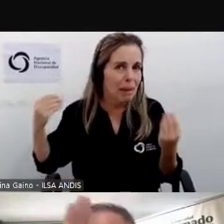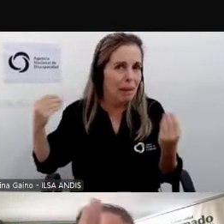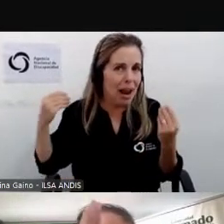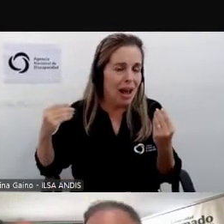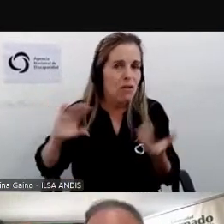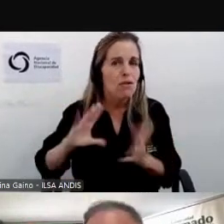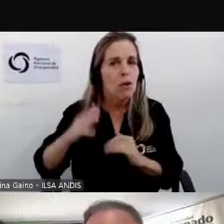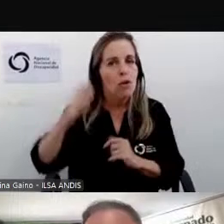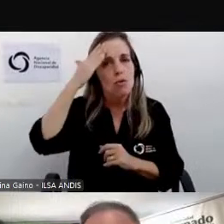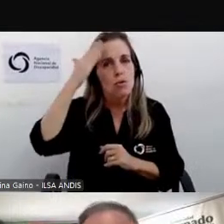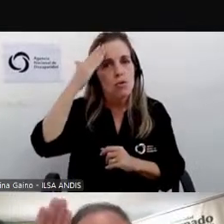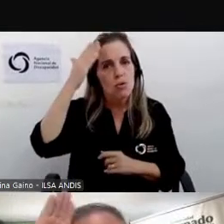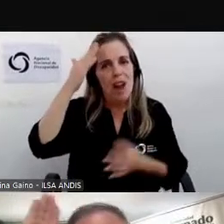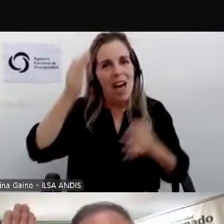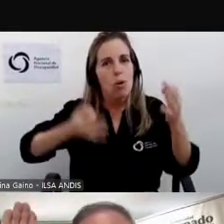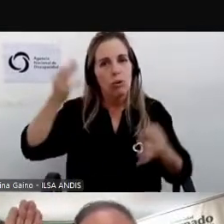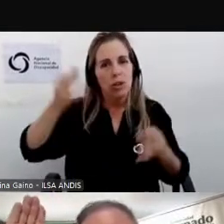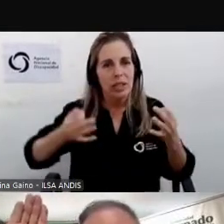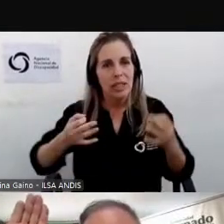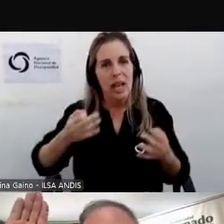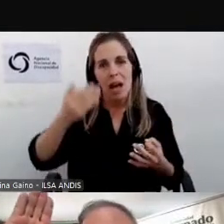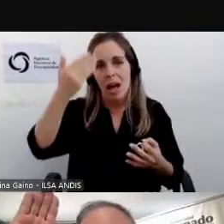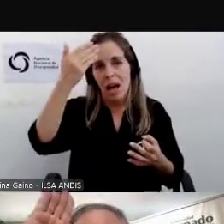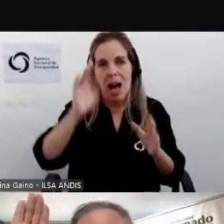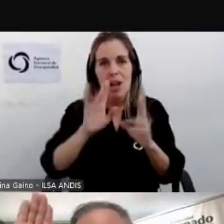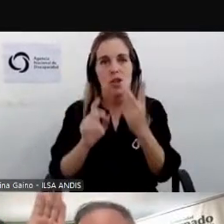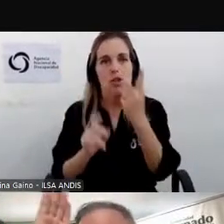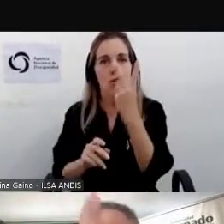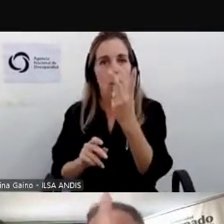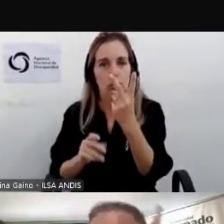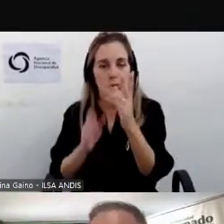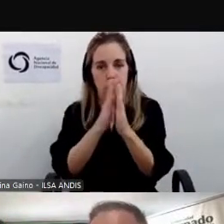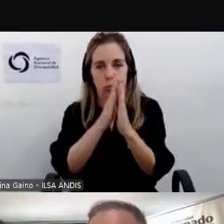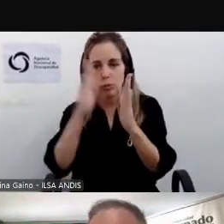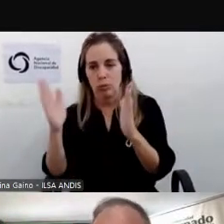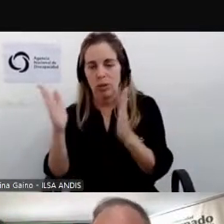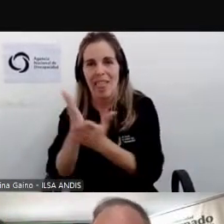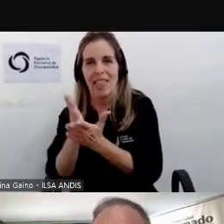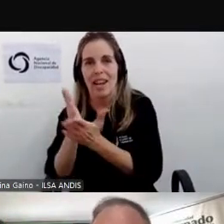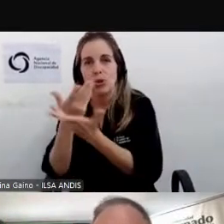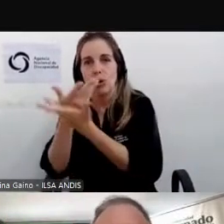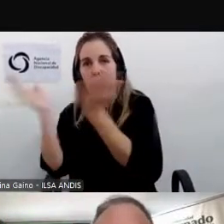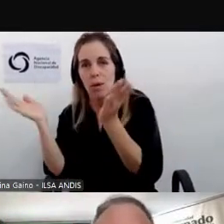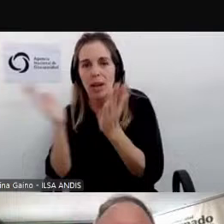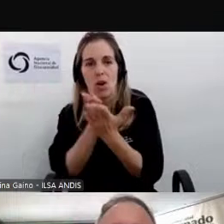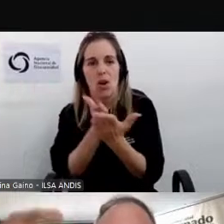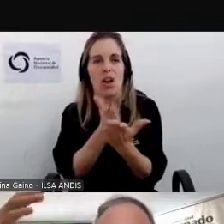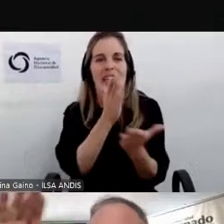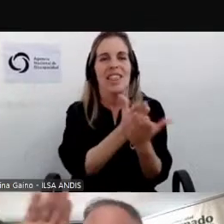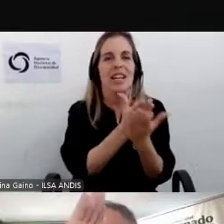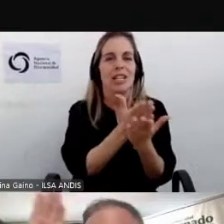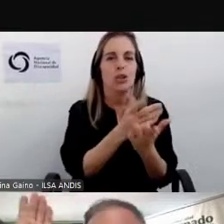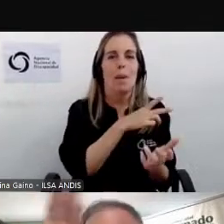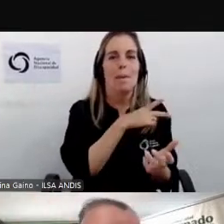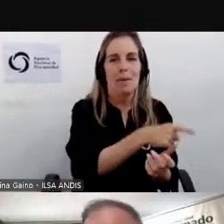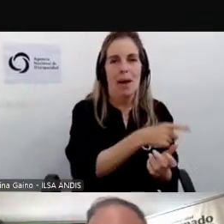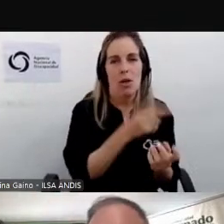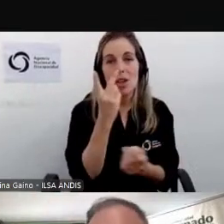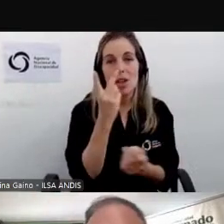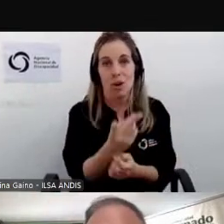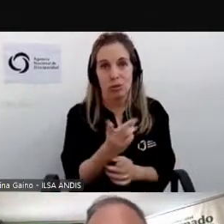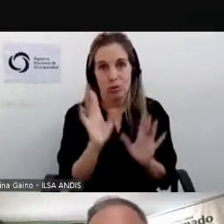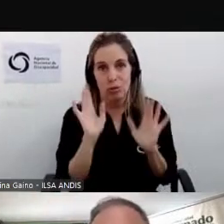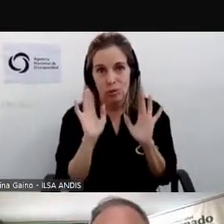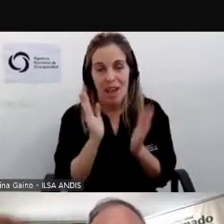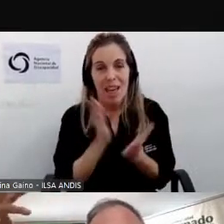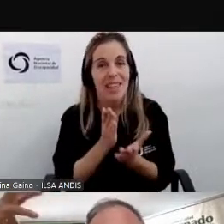rights, because historically, for Western culture, we have like two sides, public law and private law.